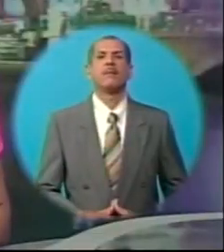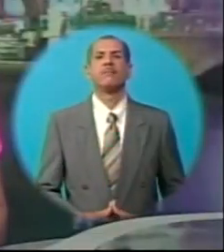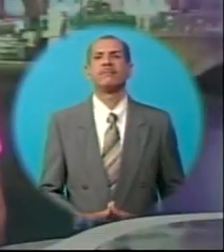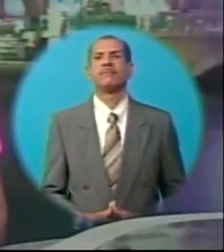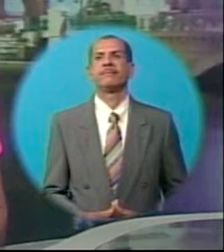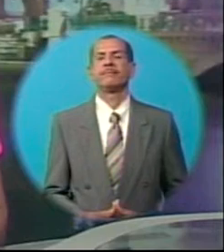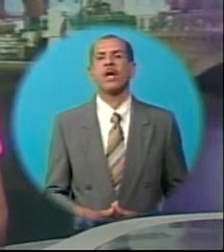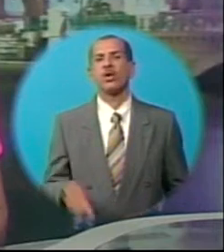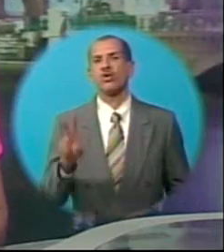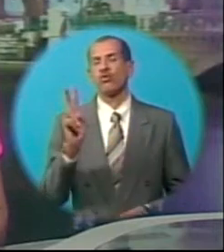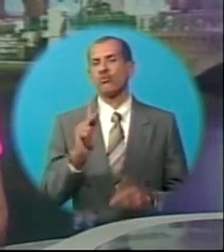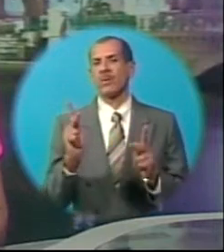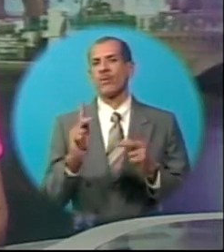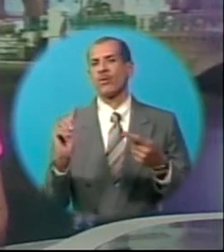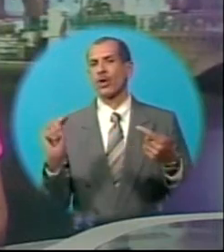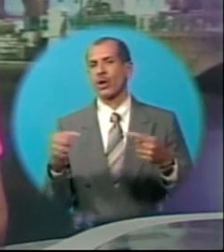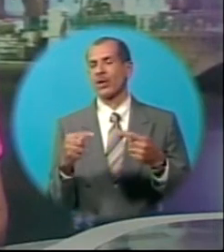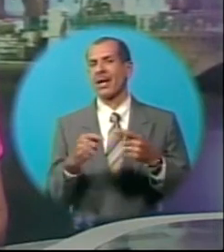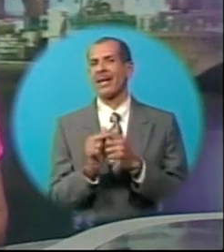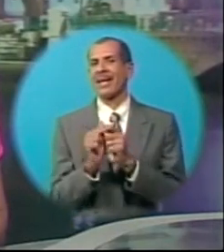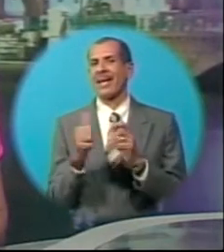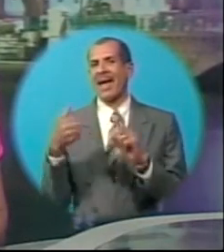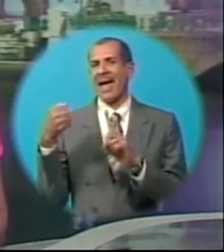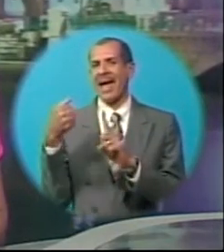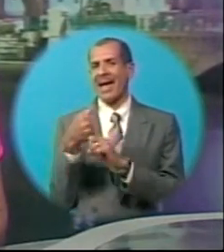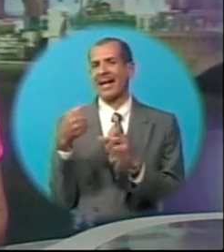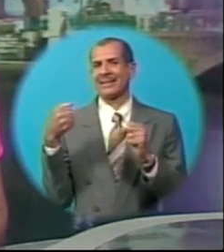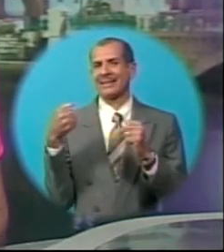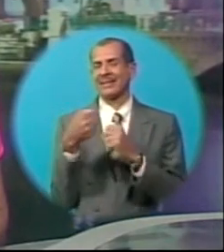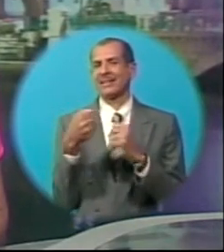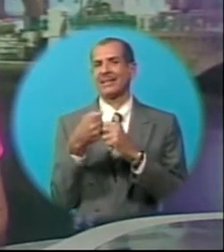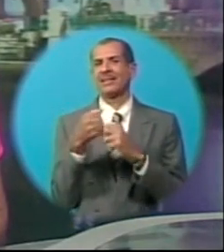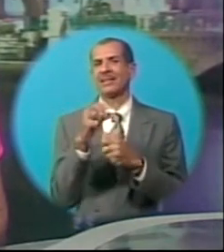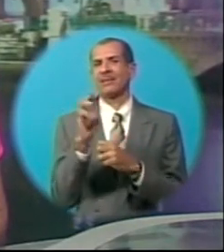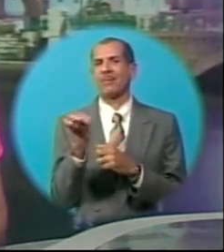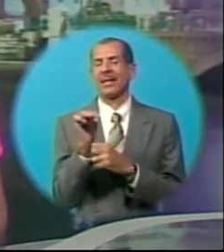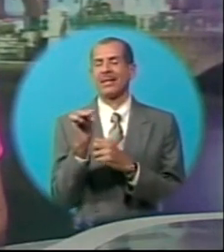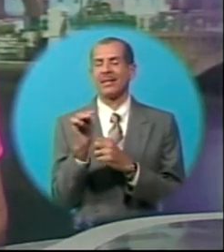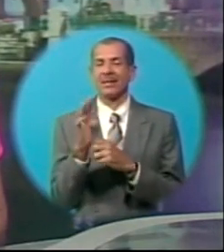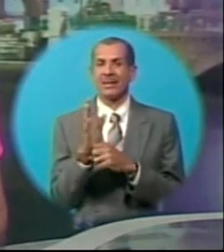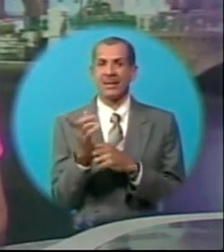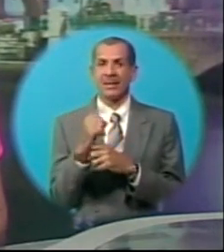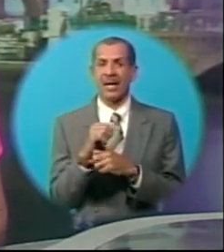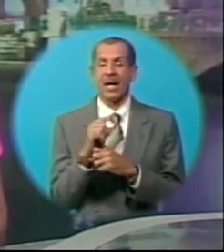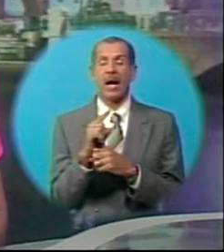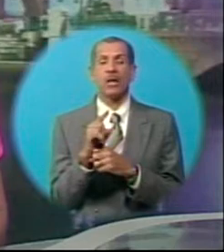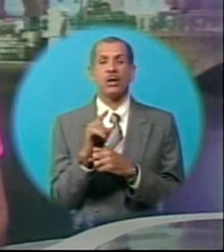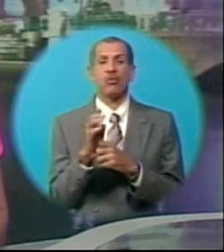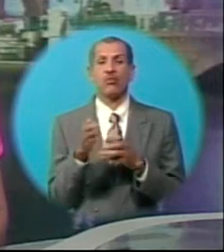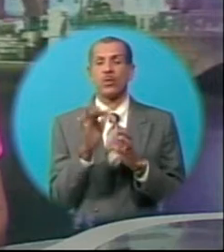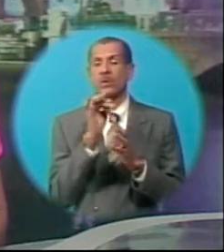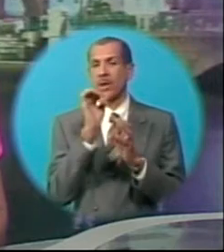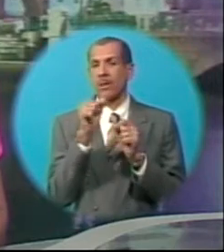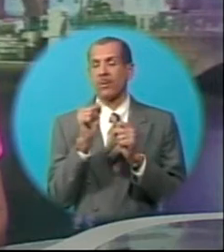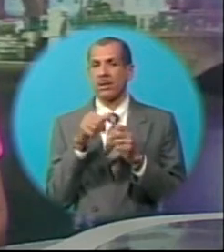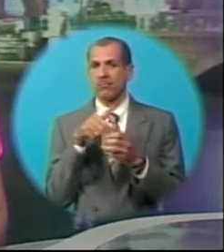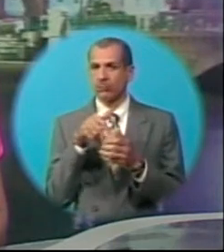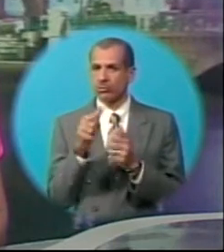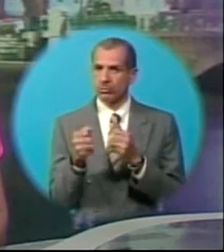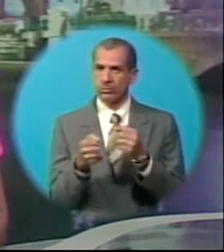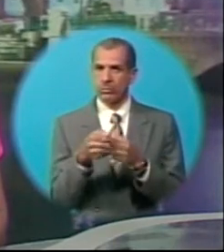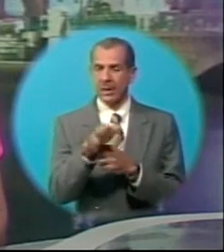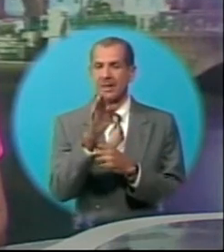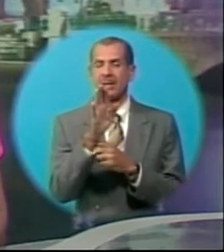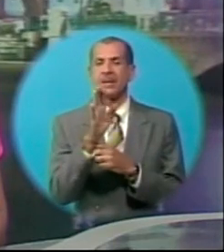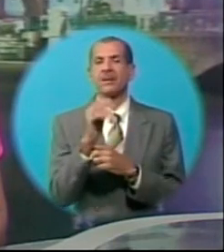Well, 2 people were hurt in an accident on the Spring Garden Highway in St. Michael earlier today, which caused the road to be impassable for some time.